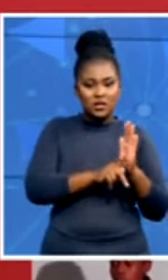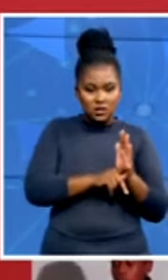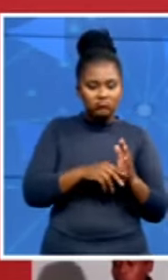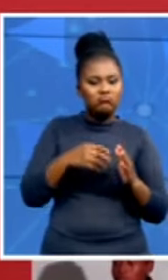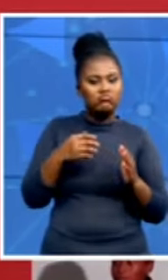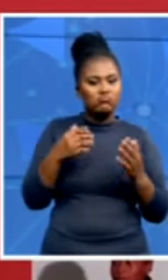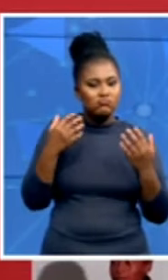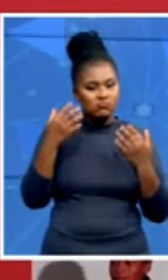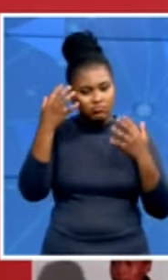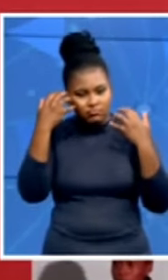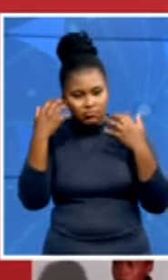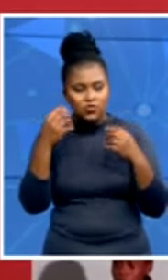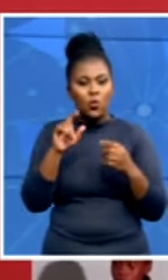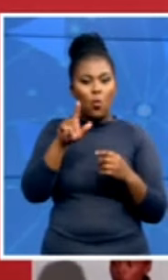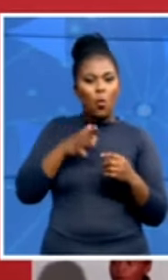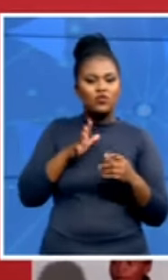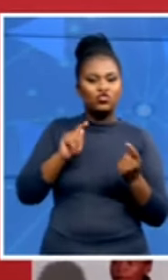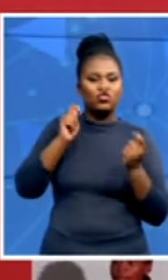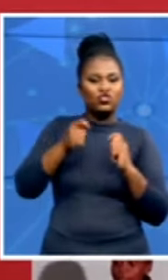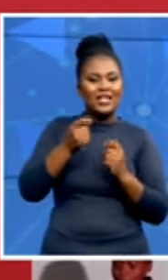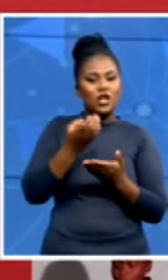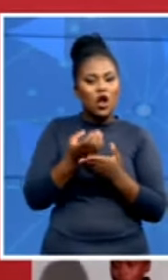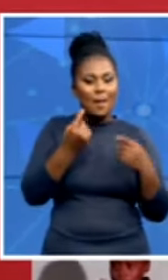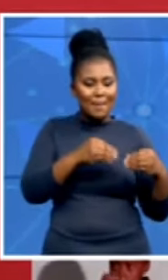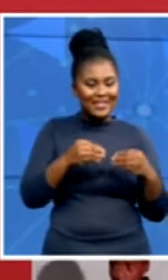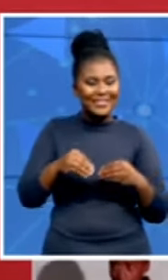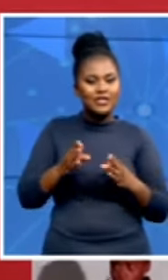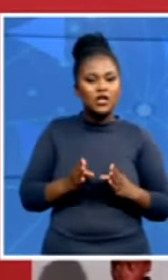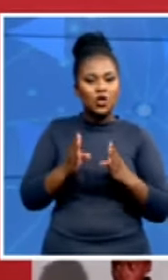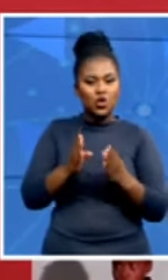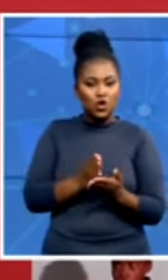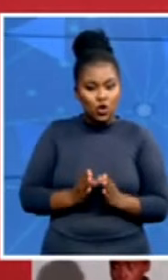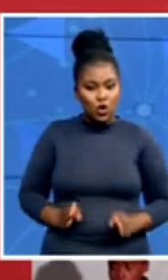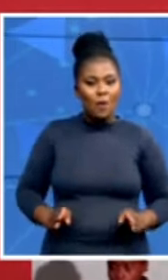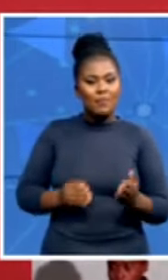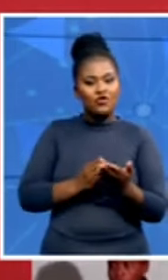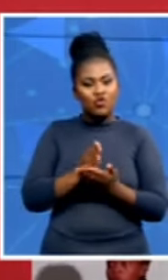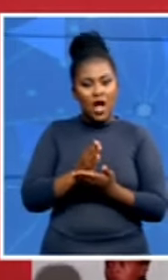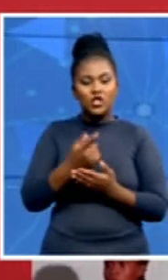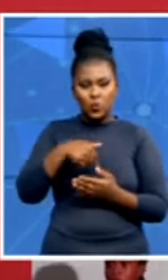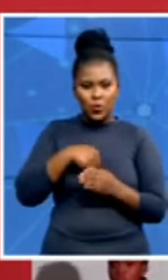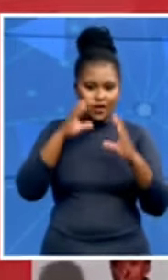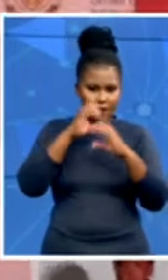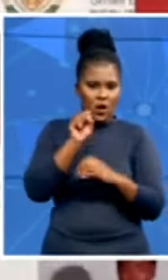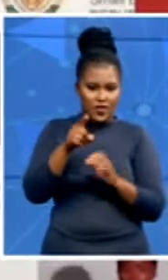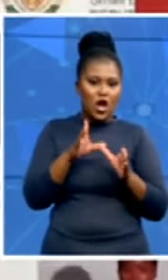economy. Business and human rights is also our focus as the Commission. And thank you, Chairperson and the Minister.